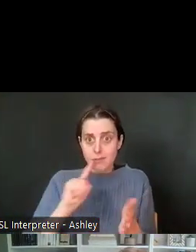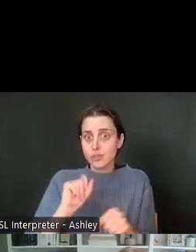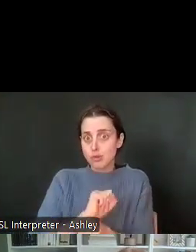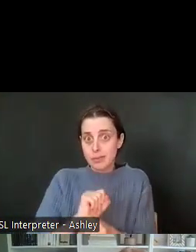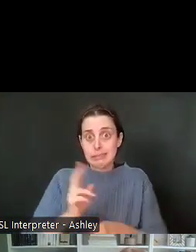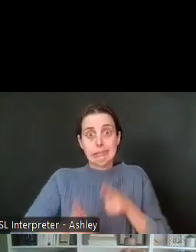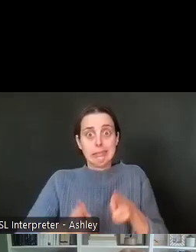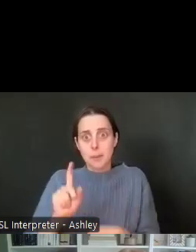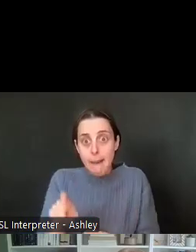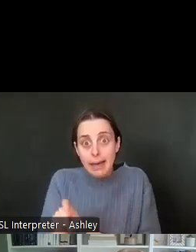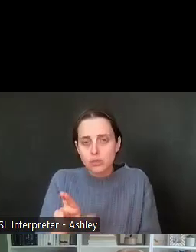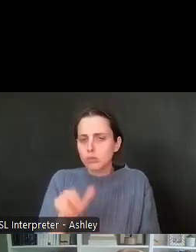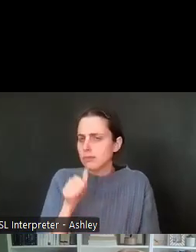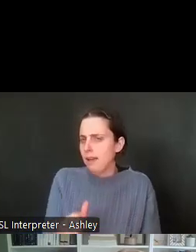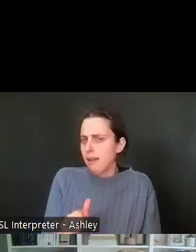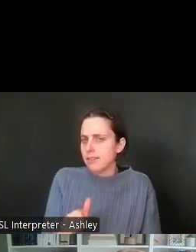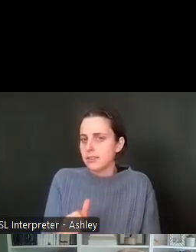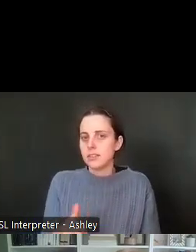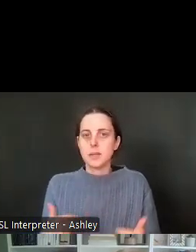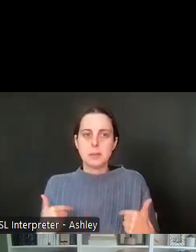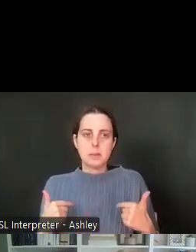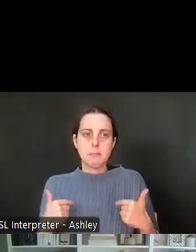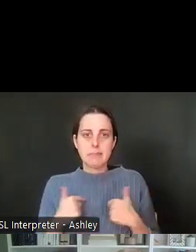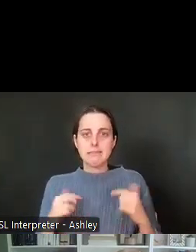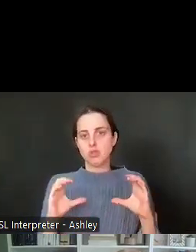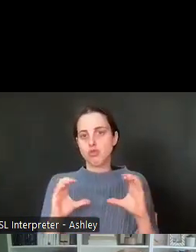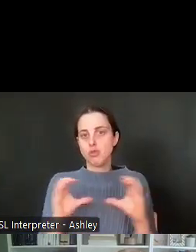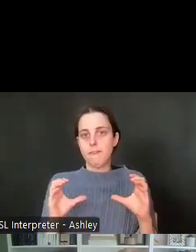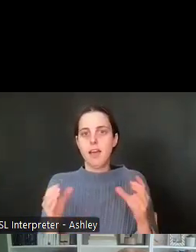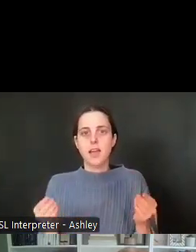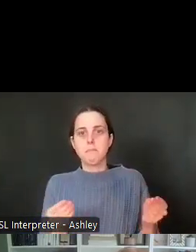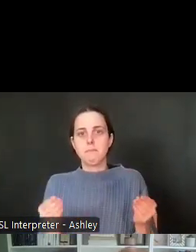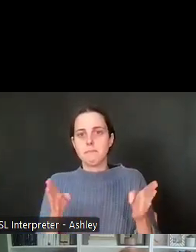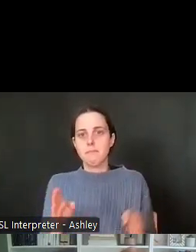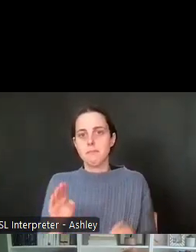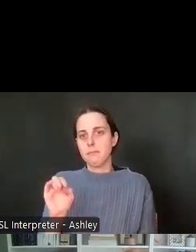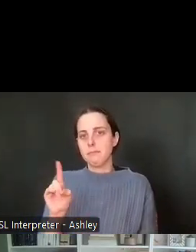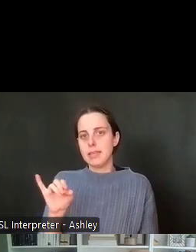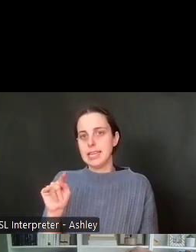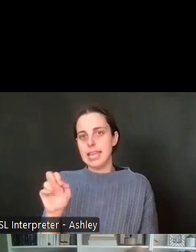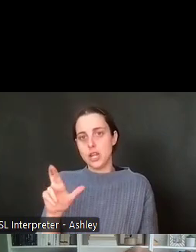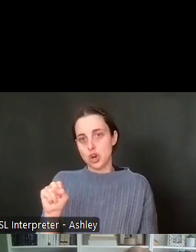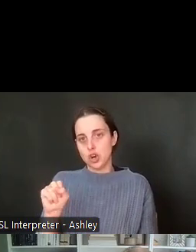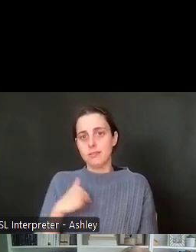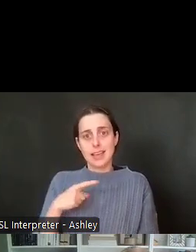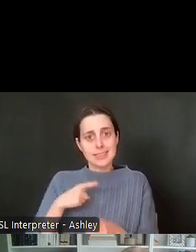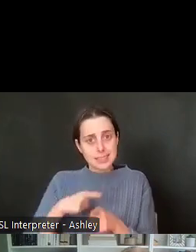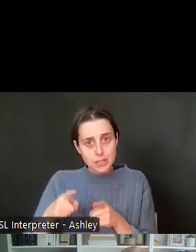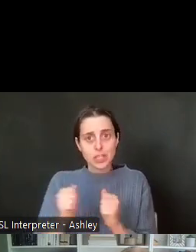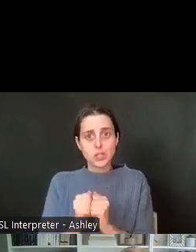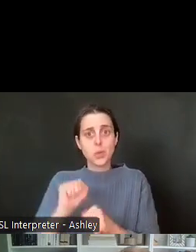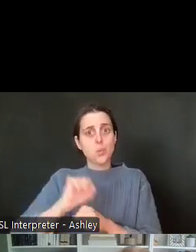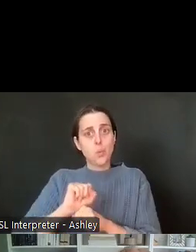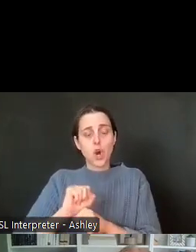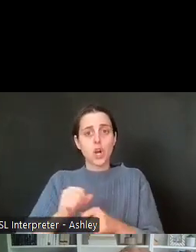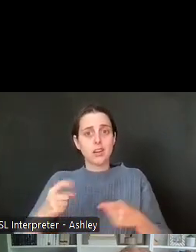deadline? I'm a certified mediator. I specialize in workplace conflict. I mediate dozens of workplace conflicts a